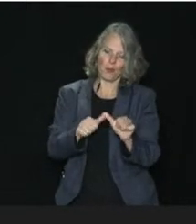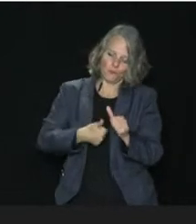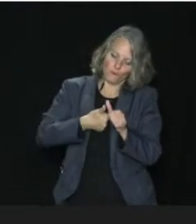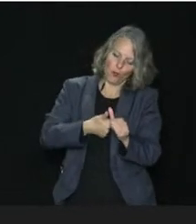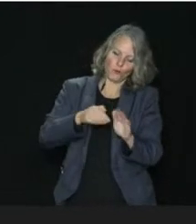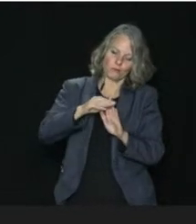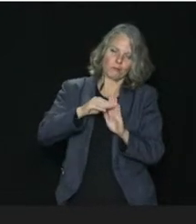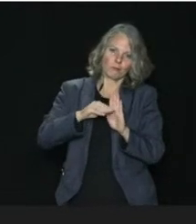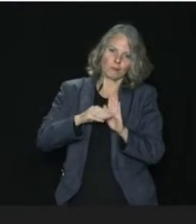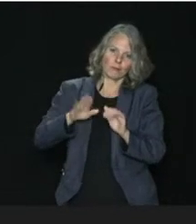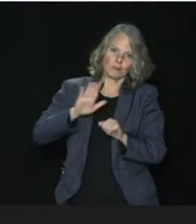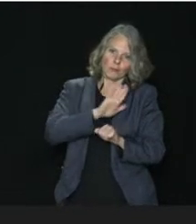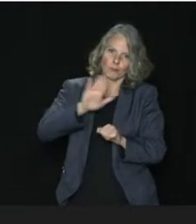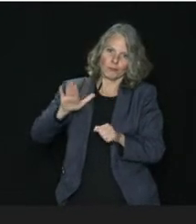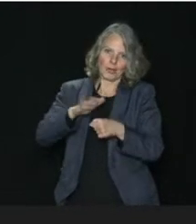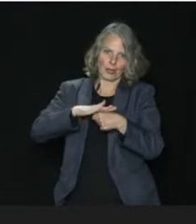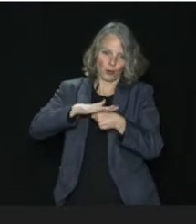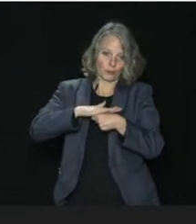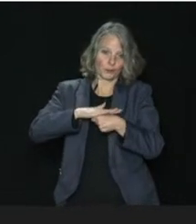follow these guidelines.